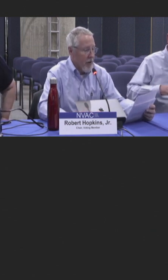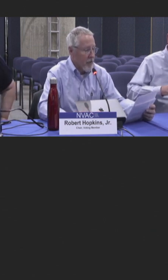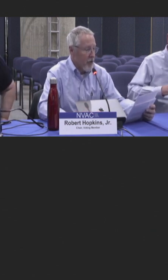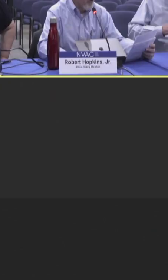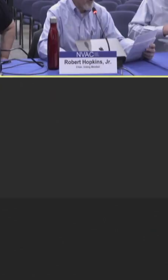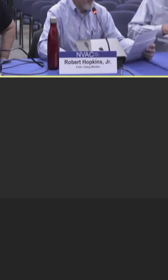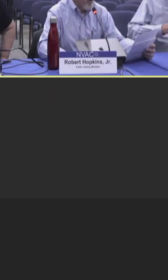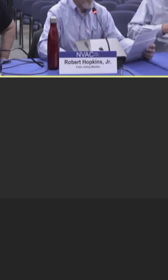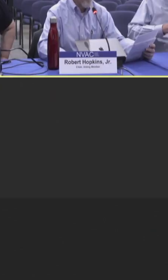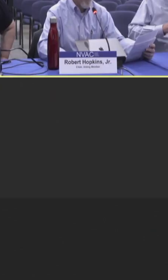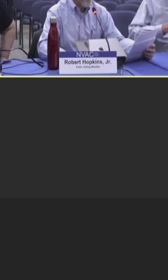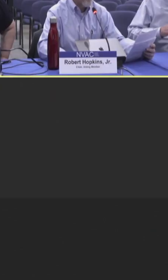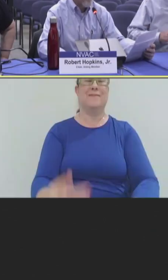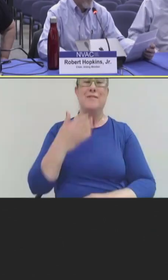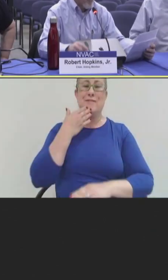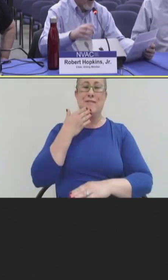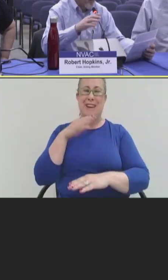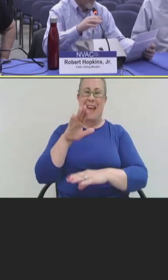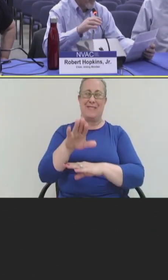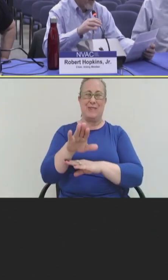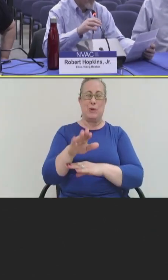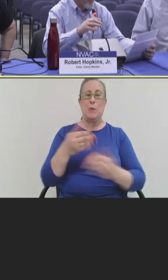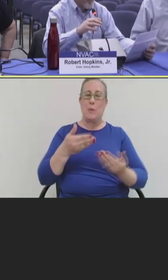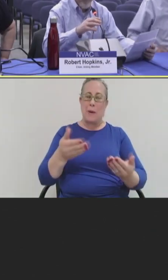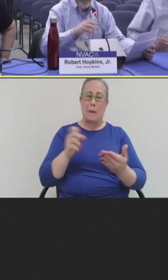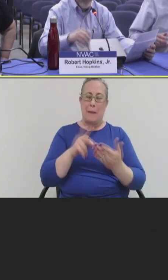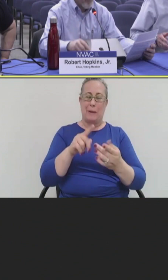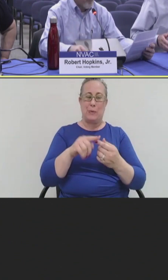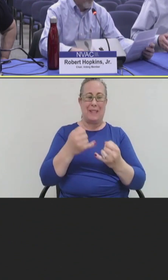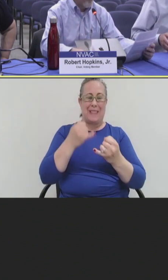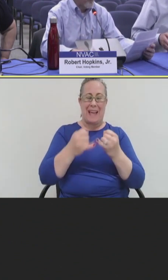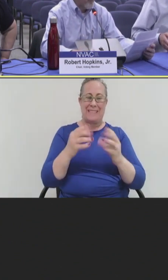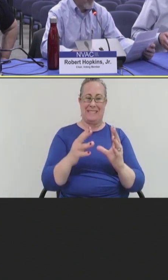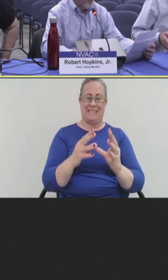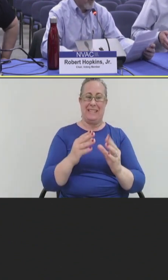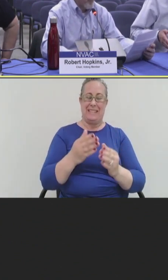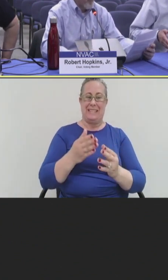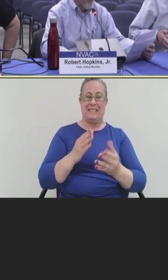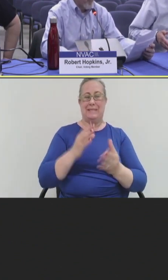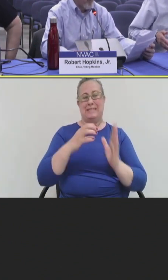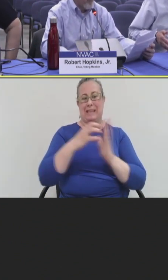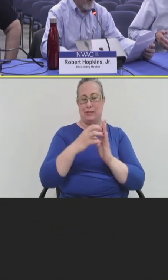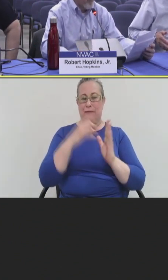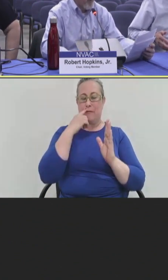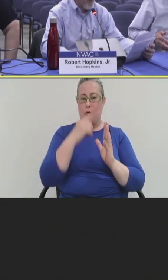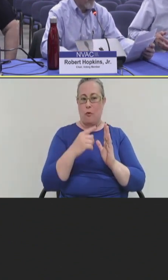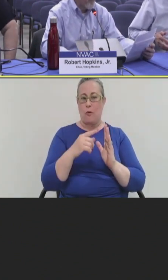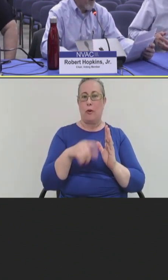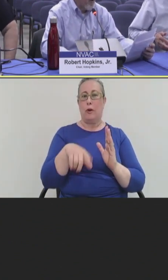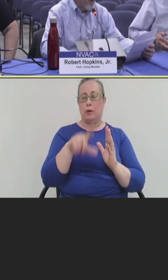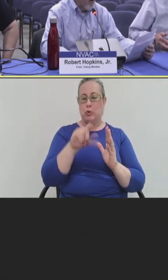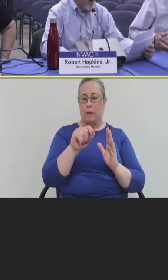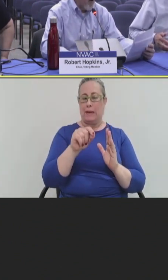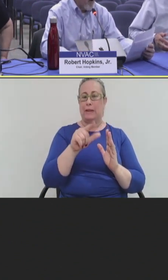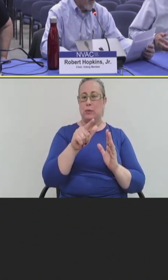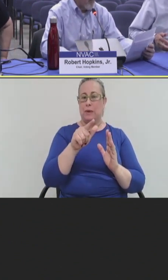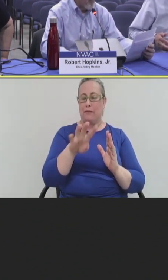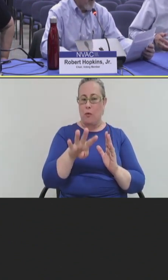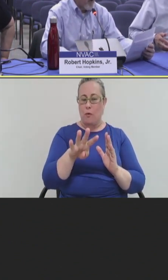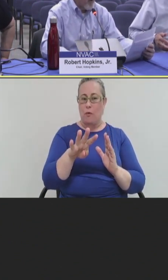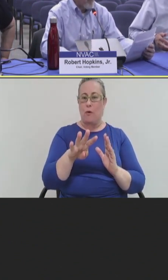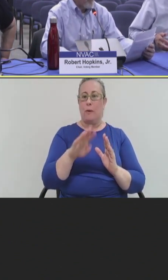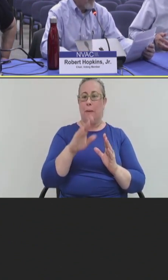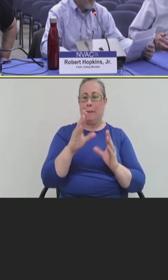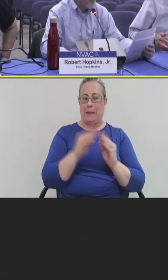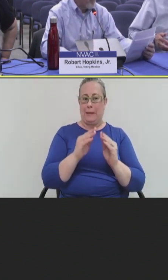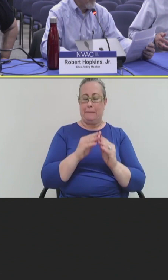Good afternoon and welcome back to our last session for the June 2024 NVAC meeting. Our